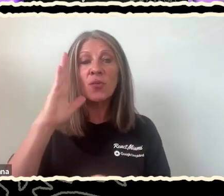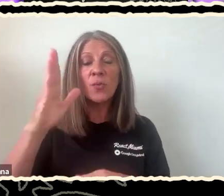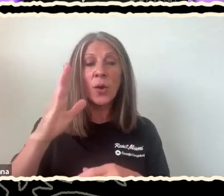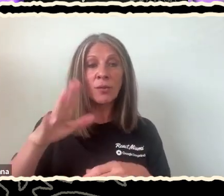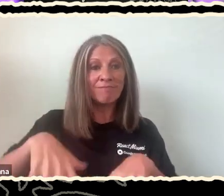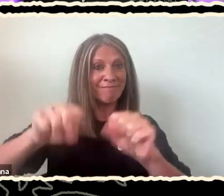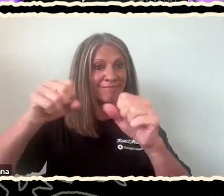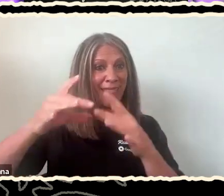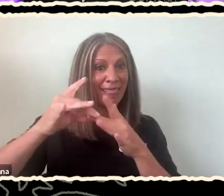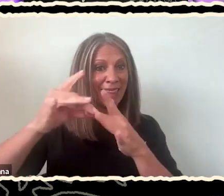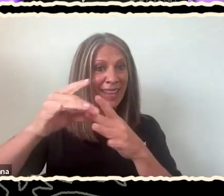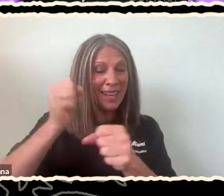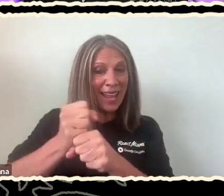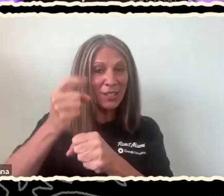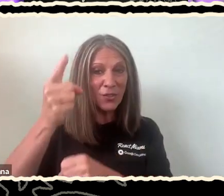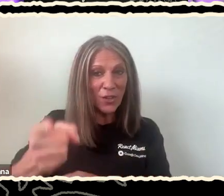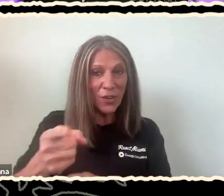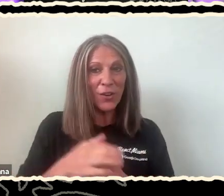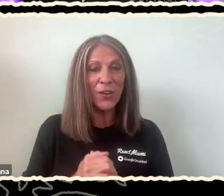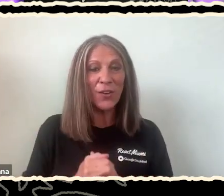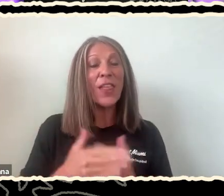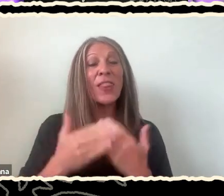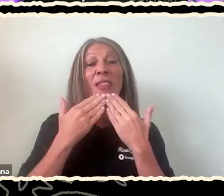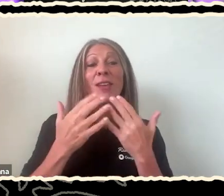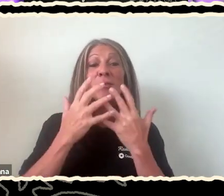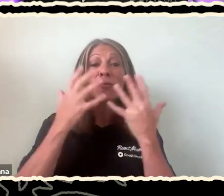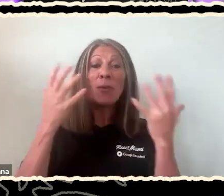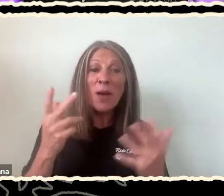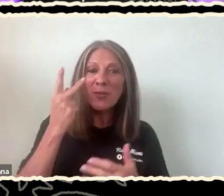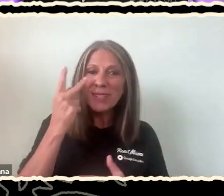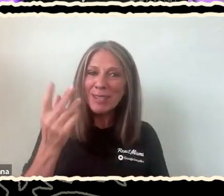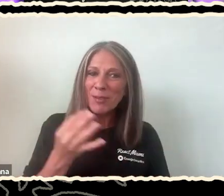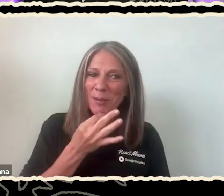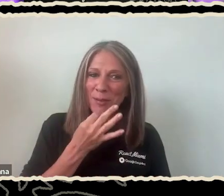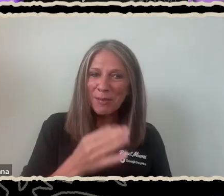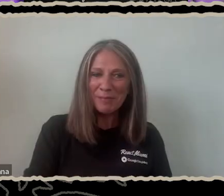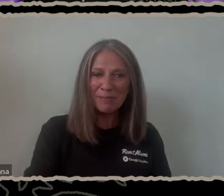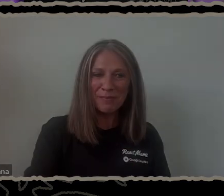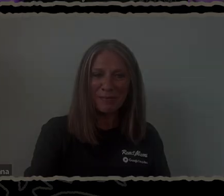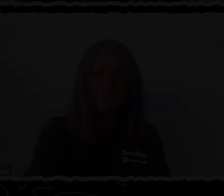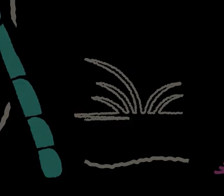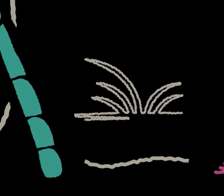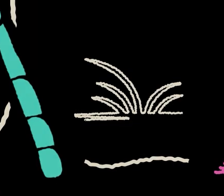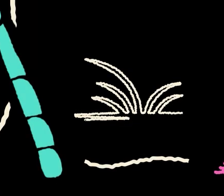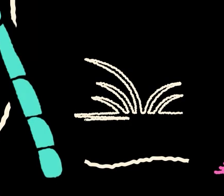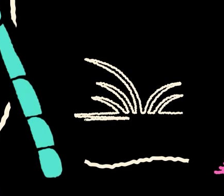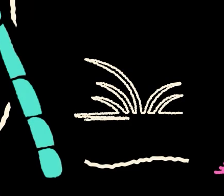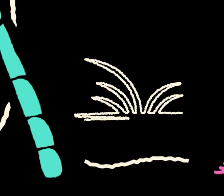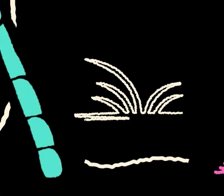next year. So yeah, that's pretty much it. Thanks again, and we'll see you around.